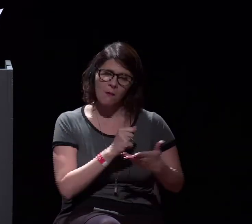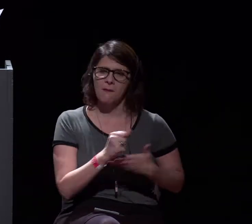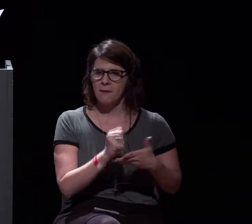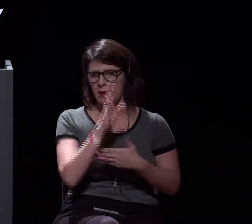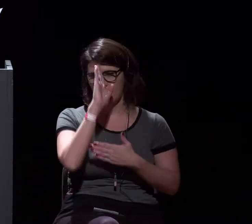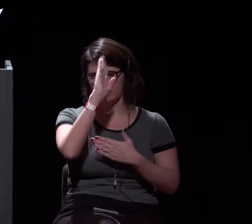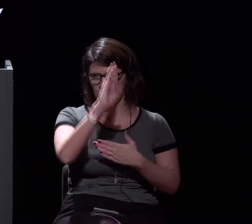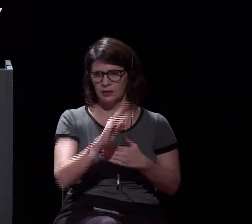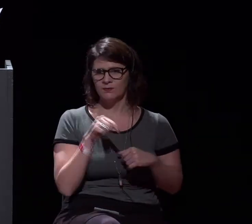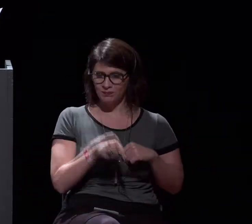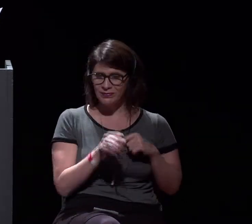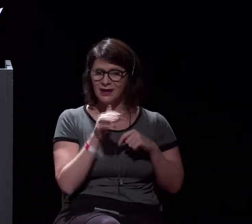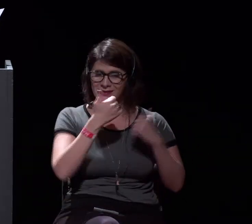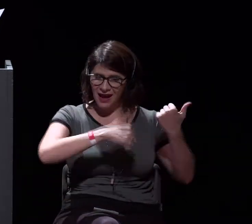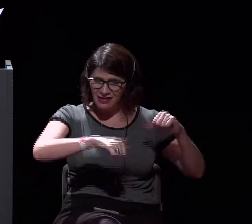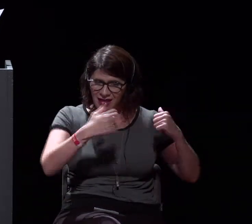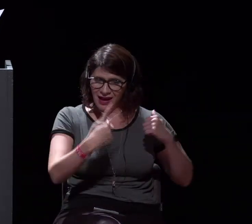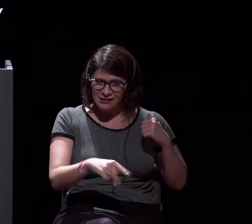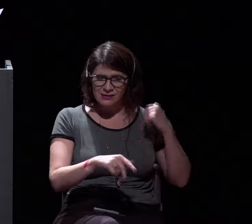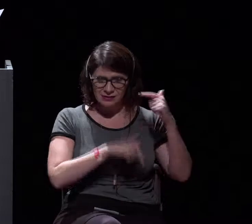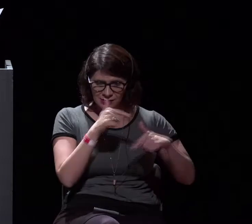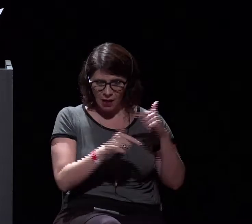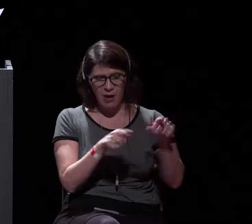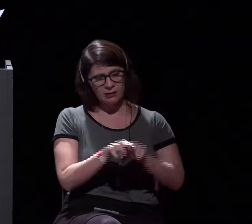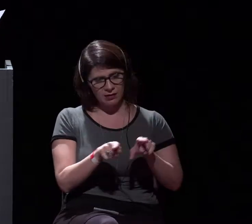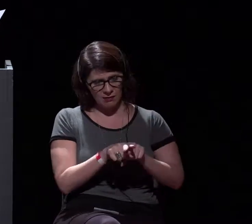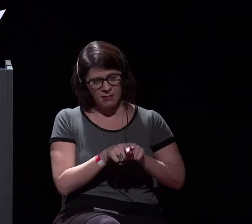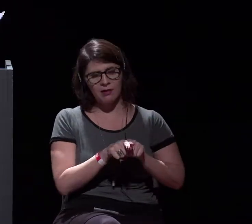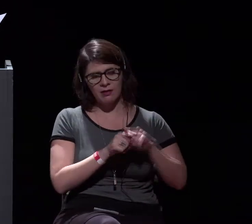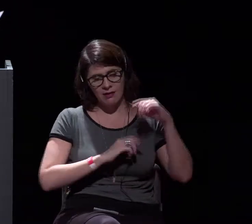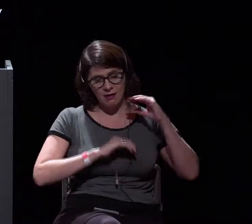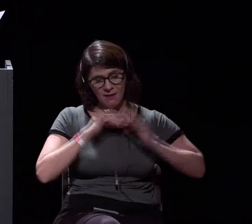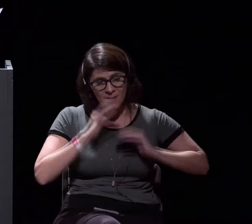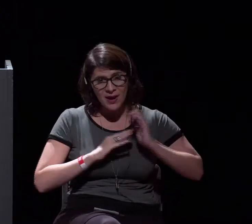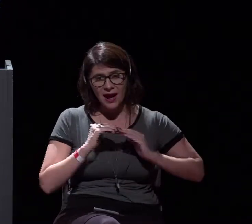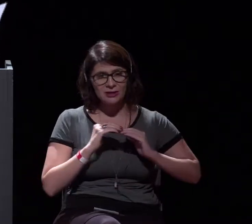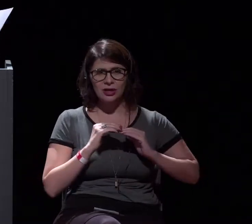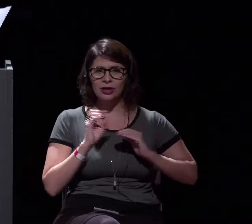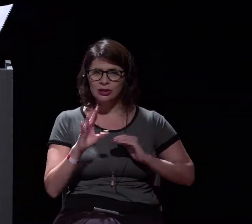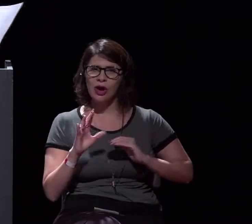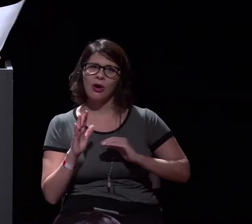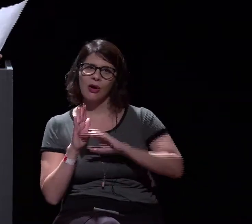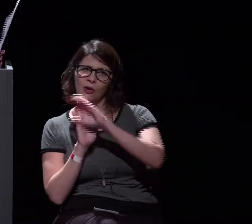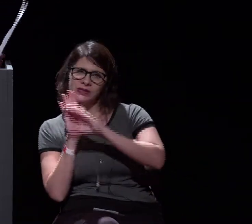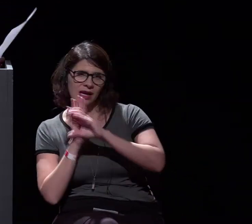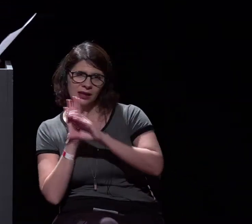practices beyond the framework of the conceptual, be it Latin American conceptualisms or conceptualismos del